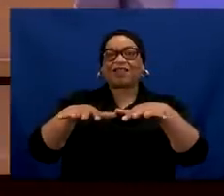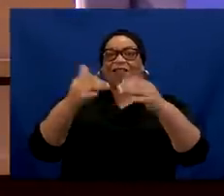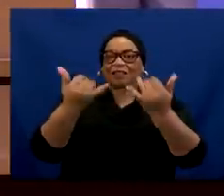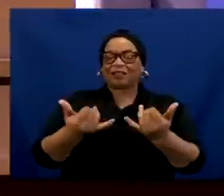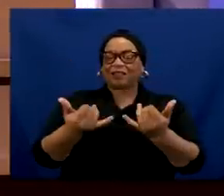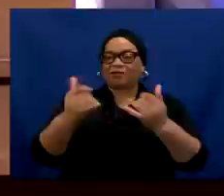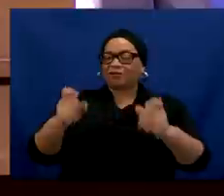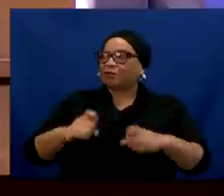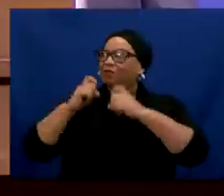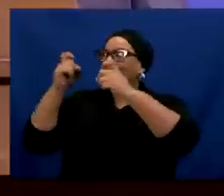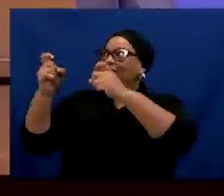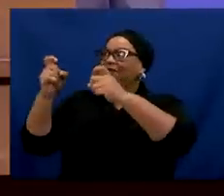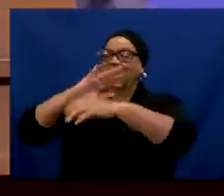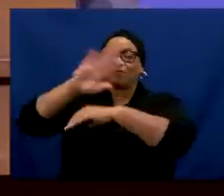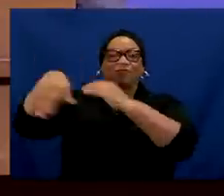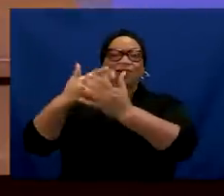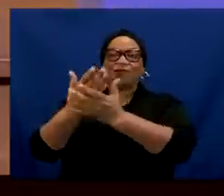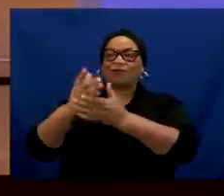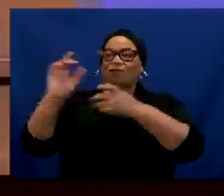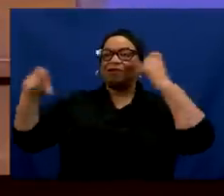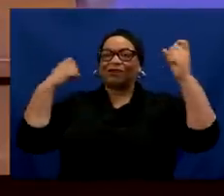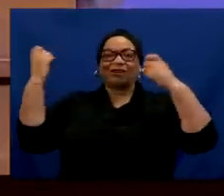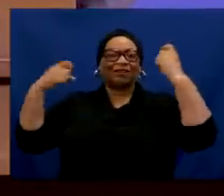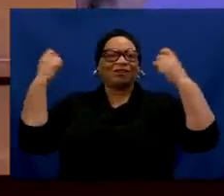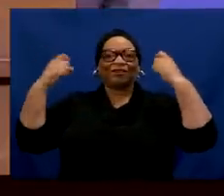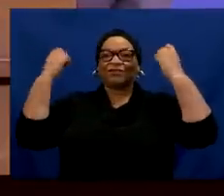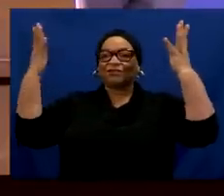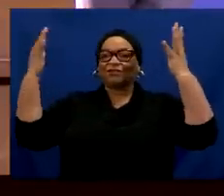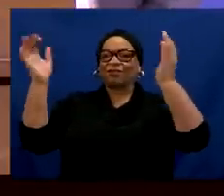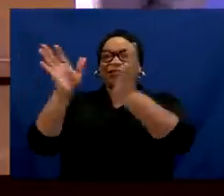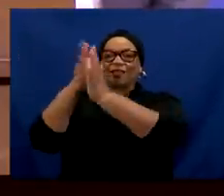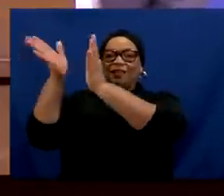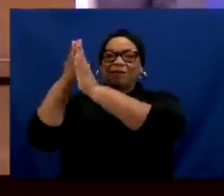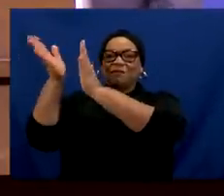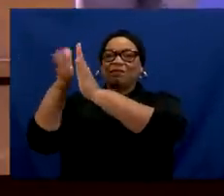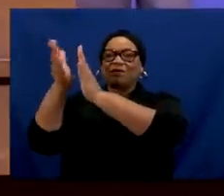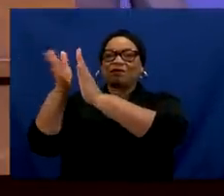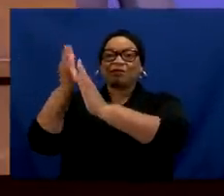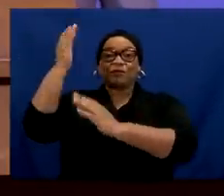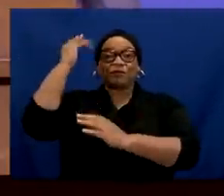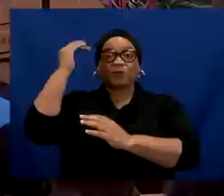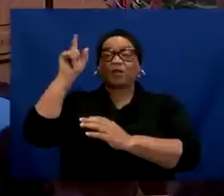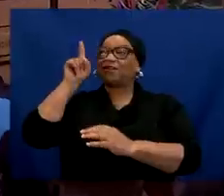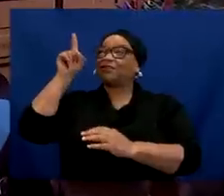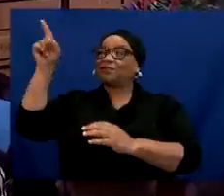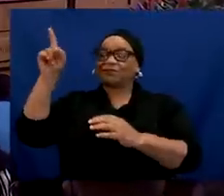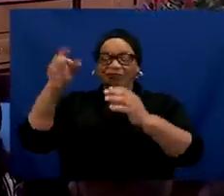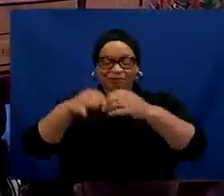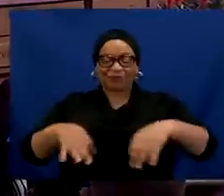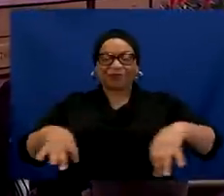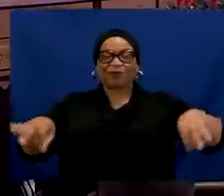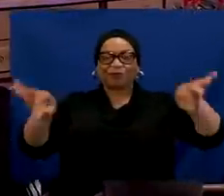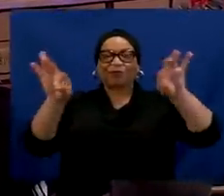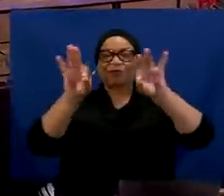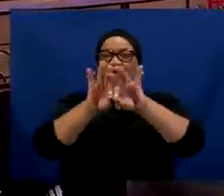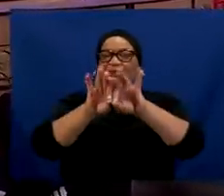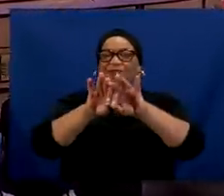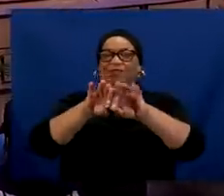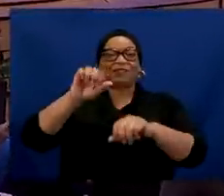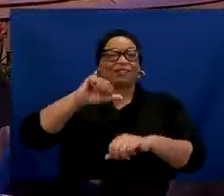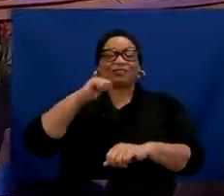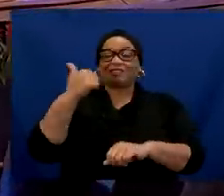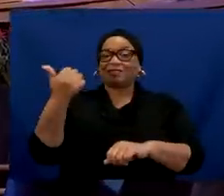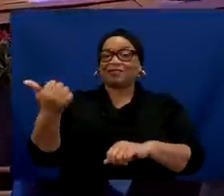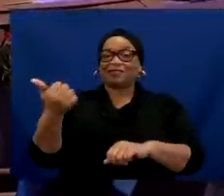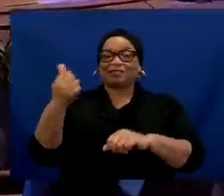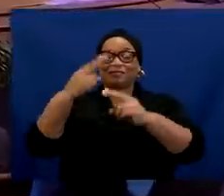our hallelujah and all of our praise. For you still deserve the glory. For there is no other name